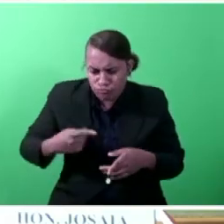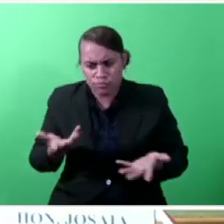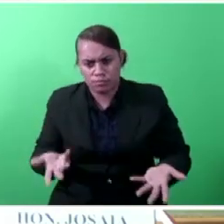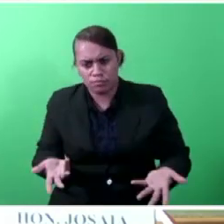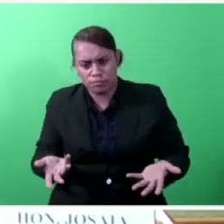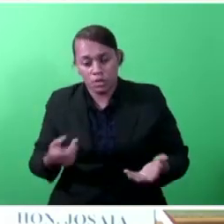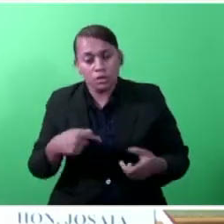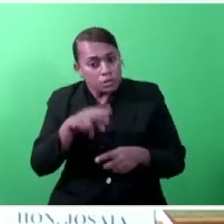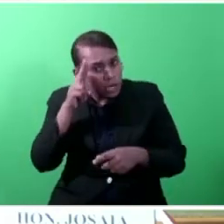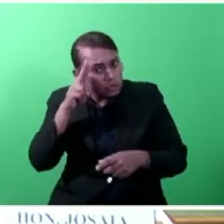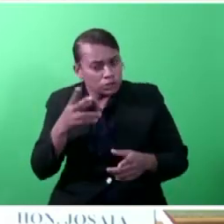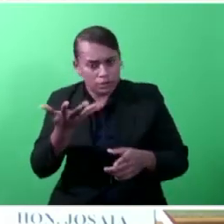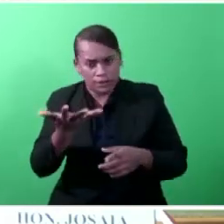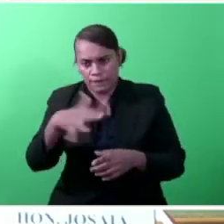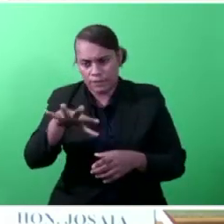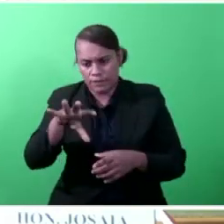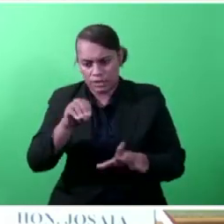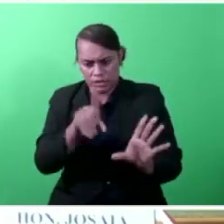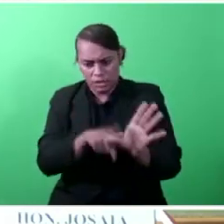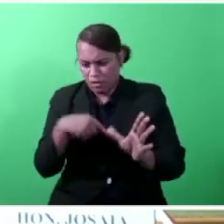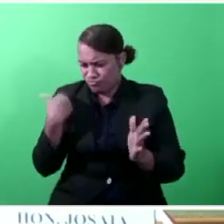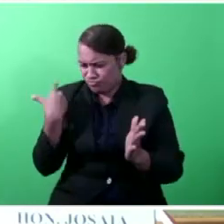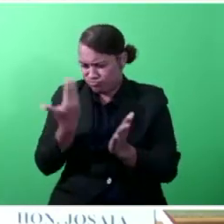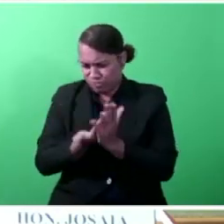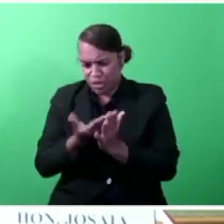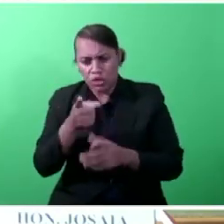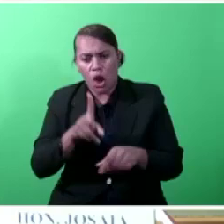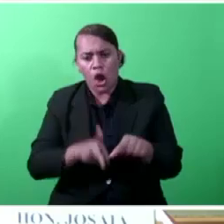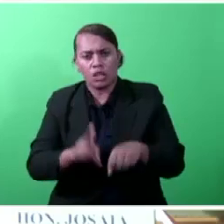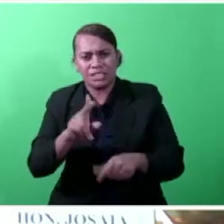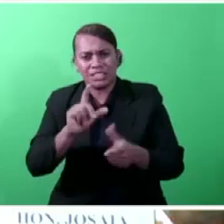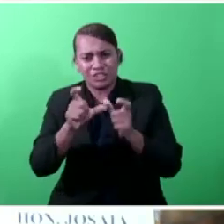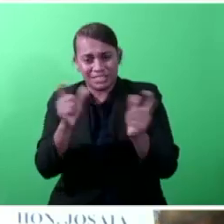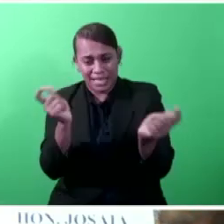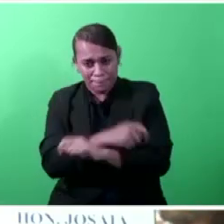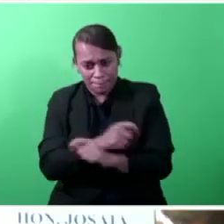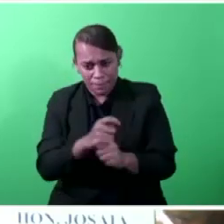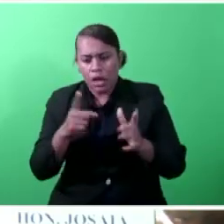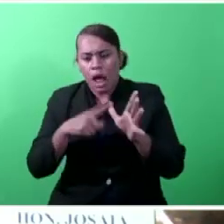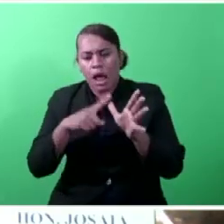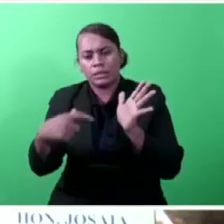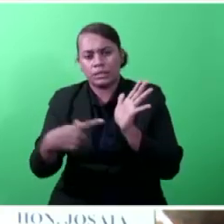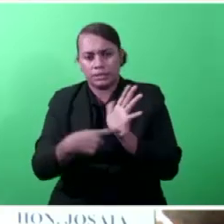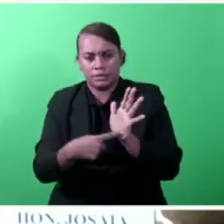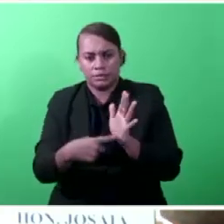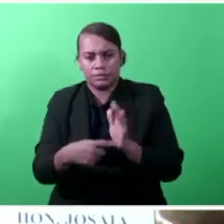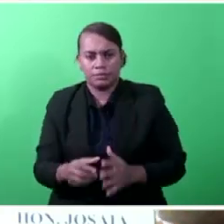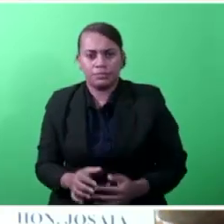50 years old now with the launch of our Climate Change Act. Thank you, Mr. Speaker, sir.